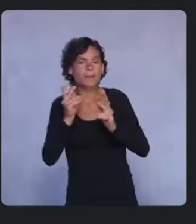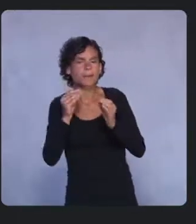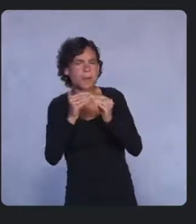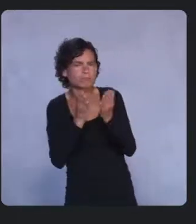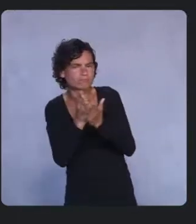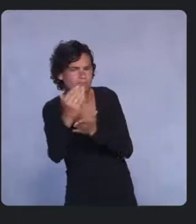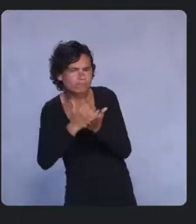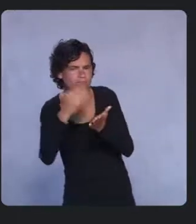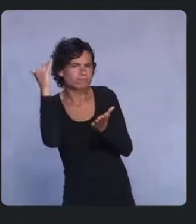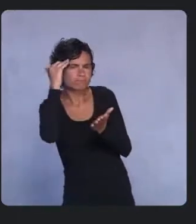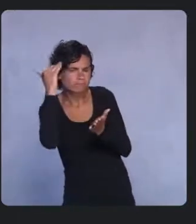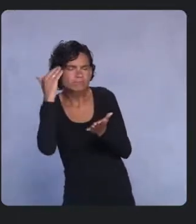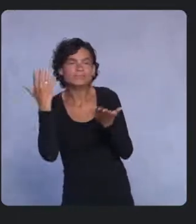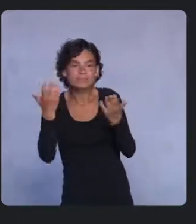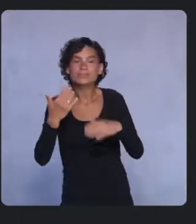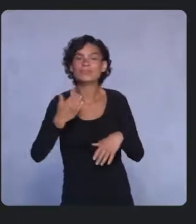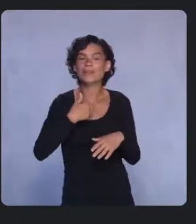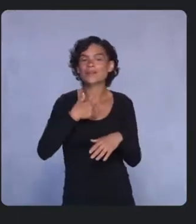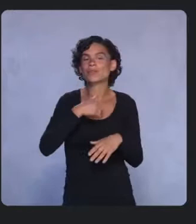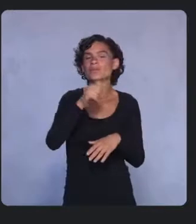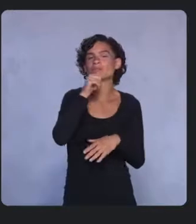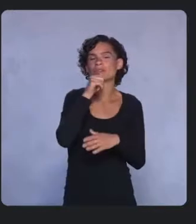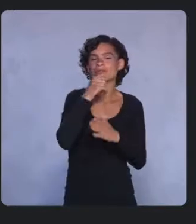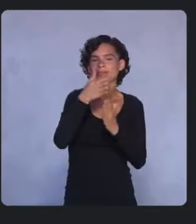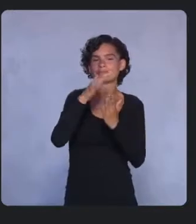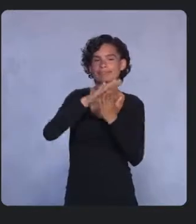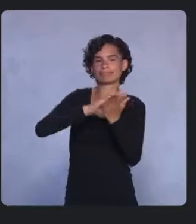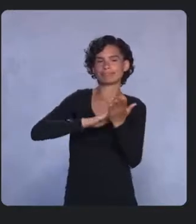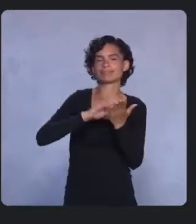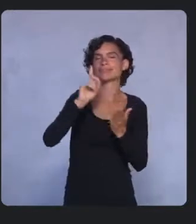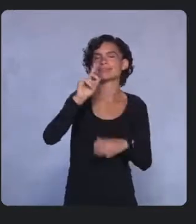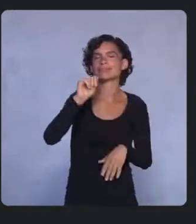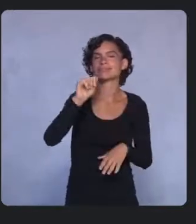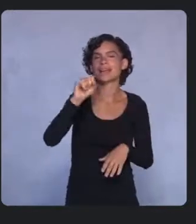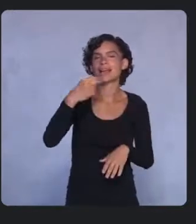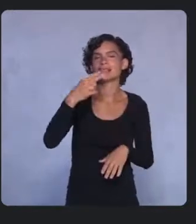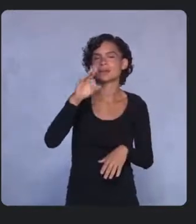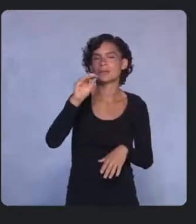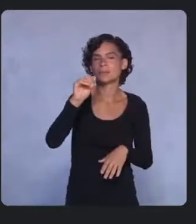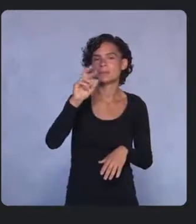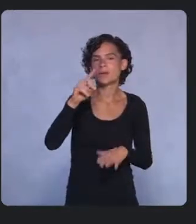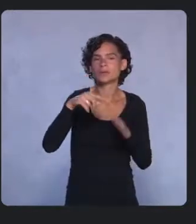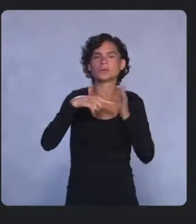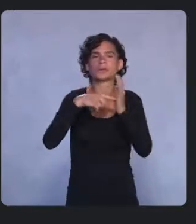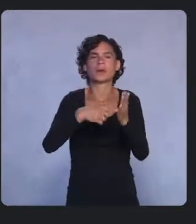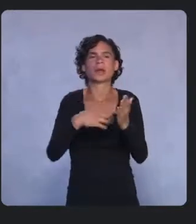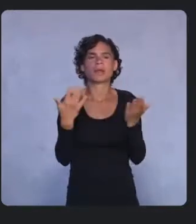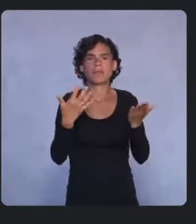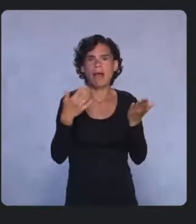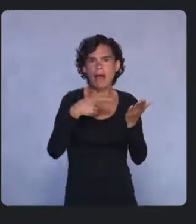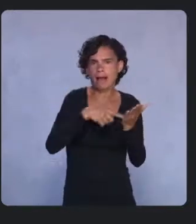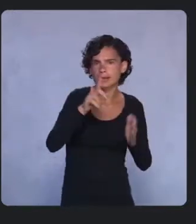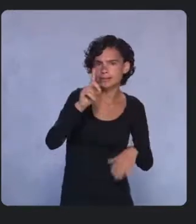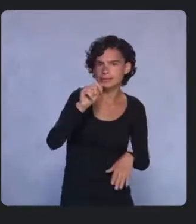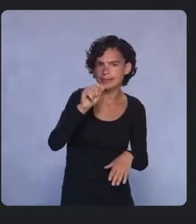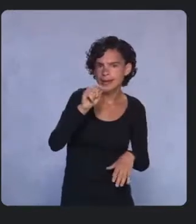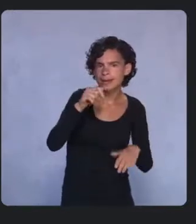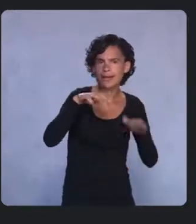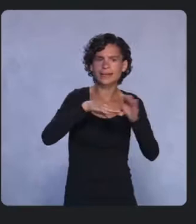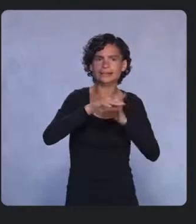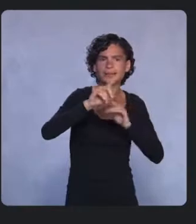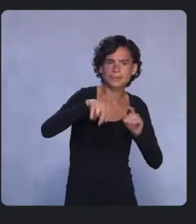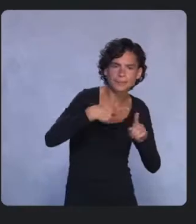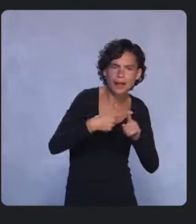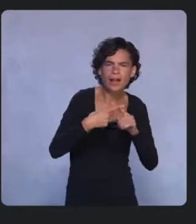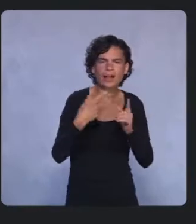new privacy dashboard that shows you what type of data was accessed and when. This dashboard reports on all the